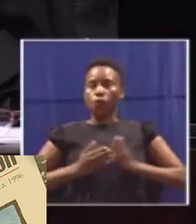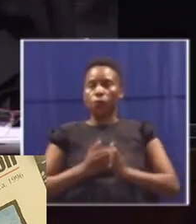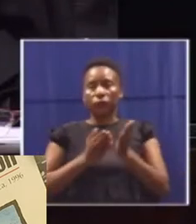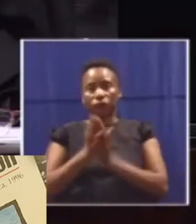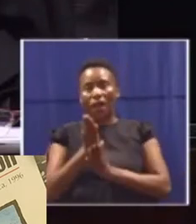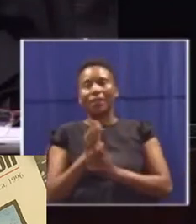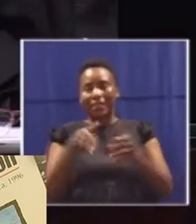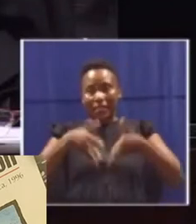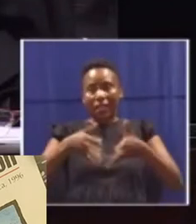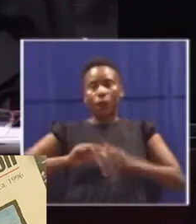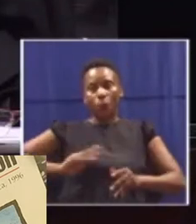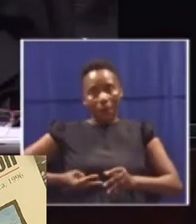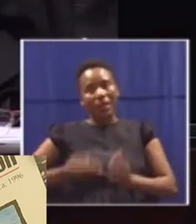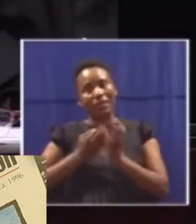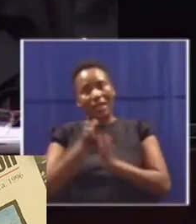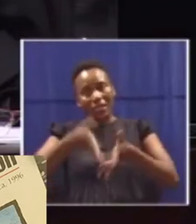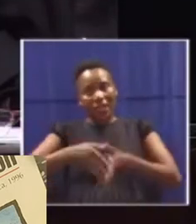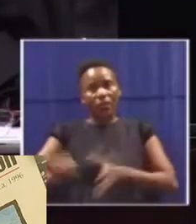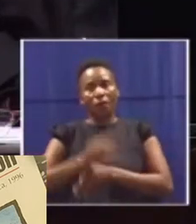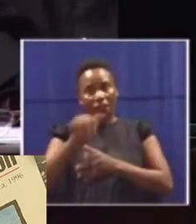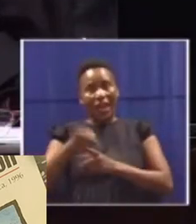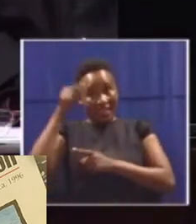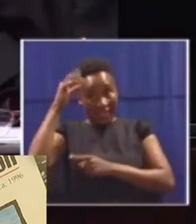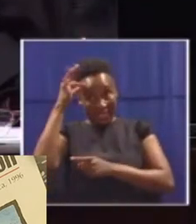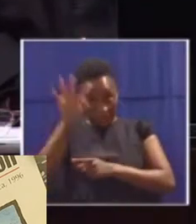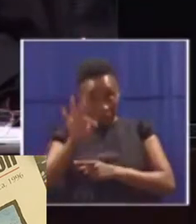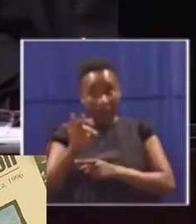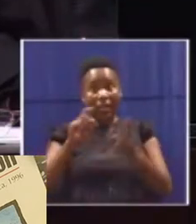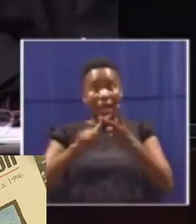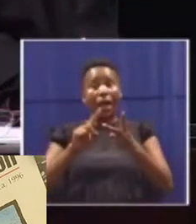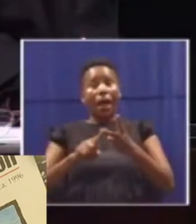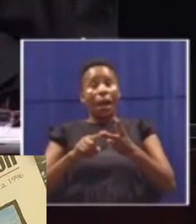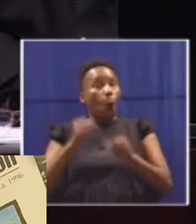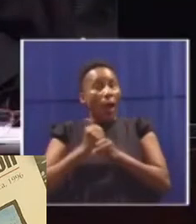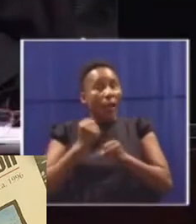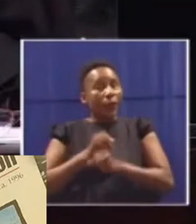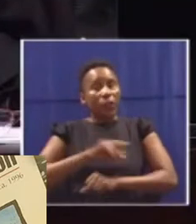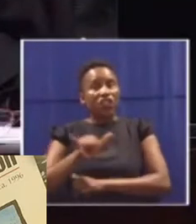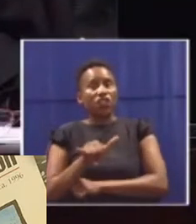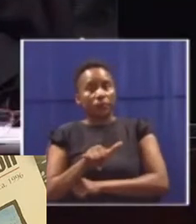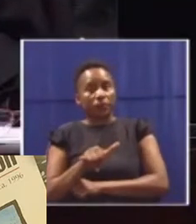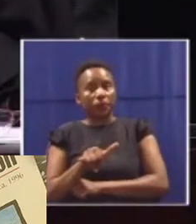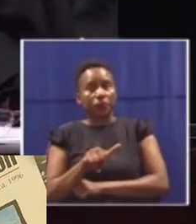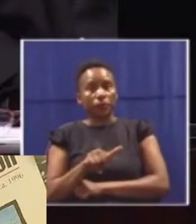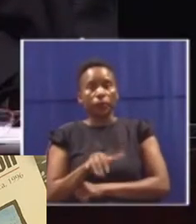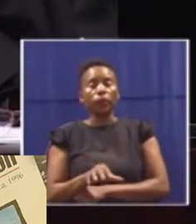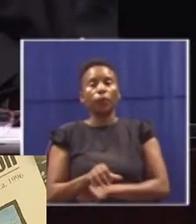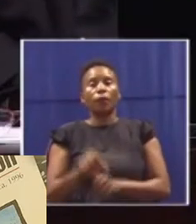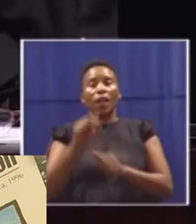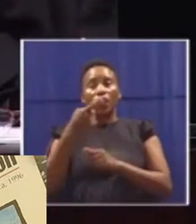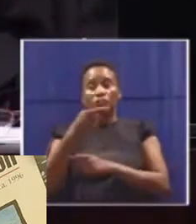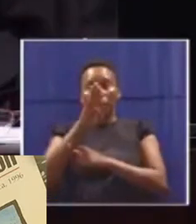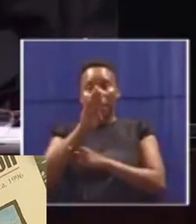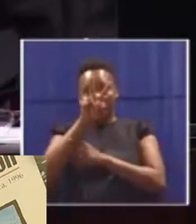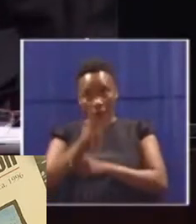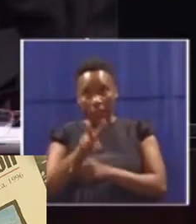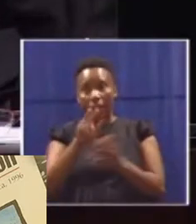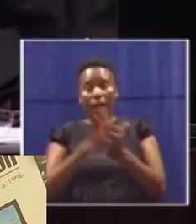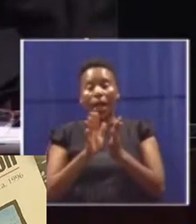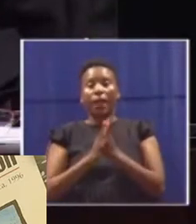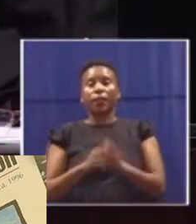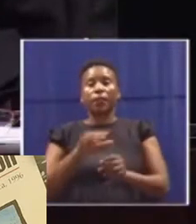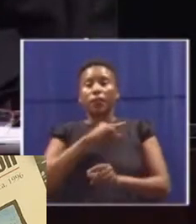by this government that has actually worked? The National Strategic Plan on GBV and Femicide was published on 11